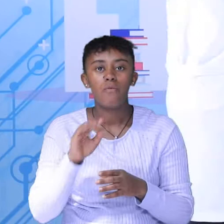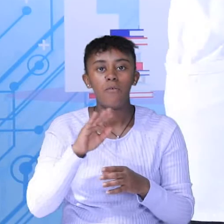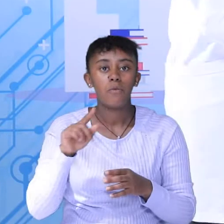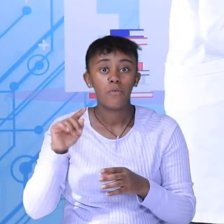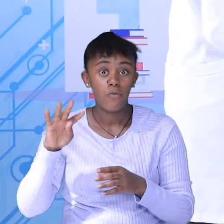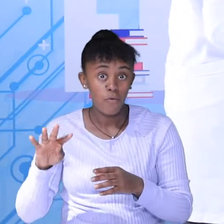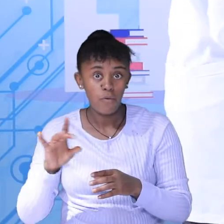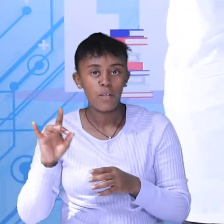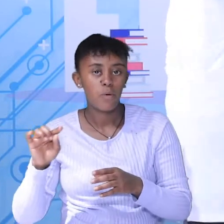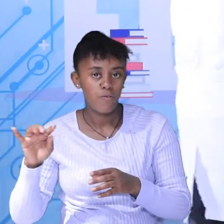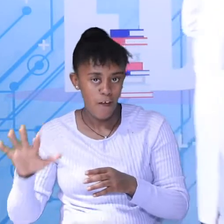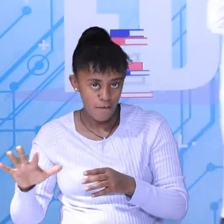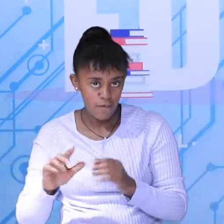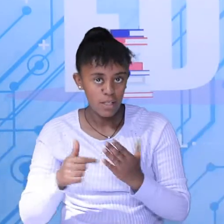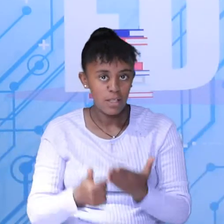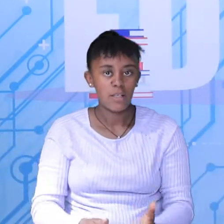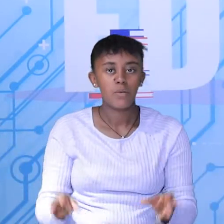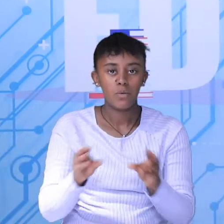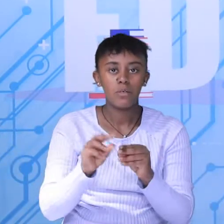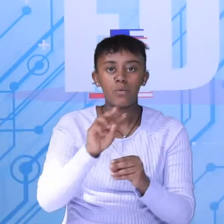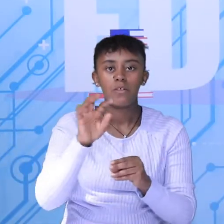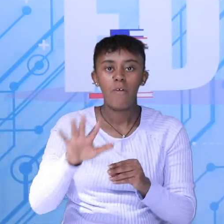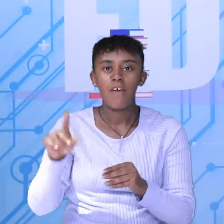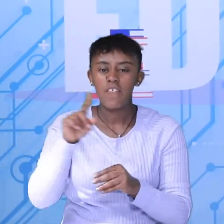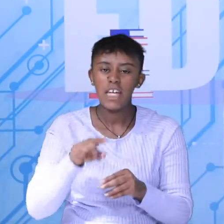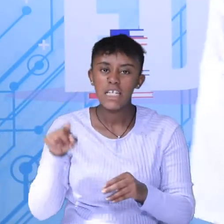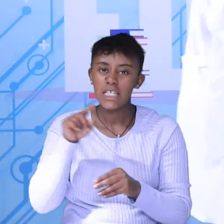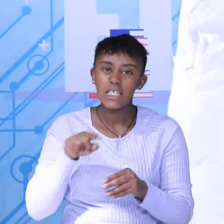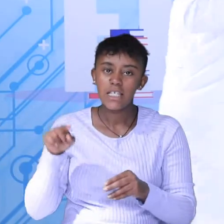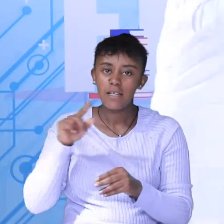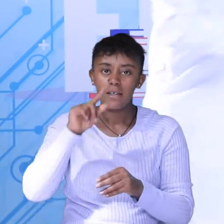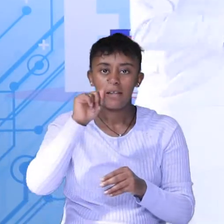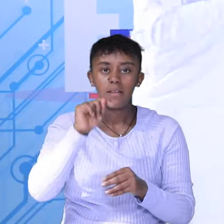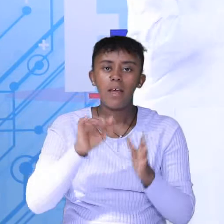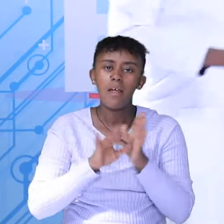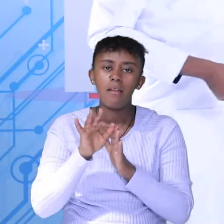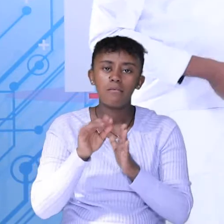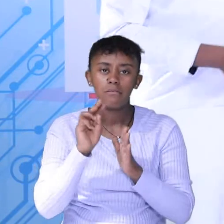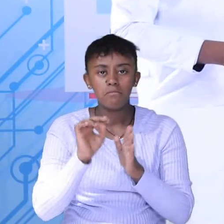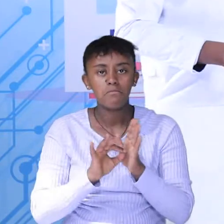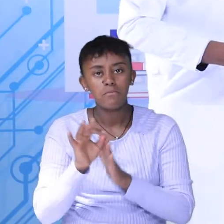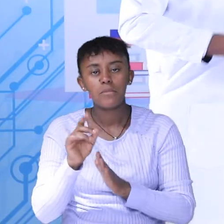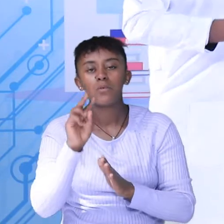by 8.5, and it consists of 25 turns. Okay, there is an n number of turns, and that is 25, and it